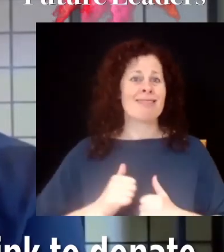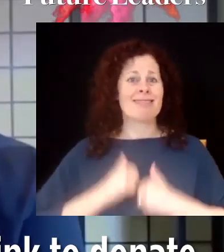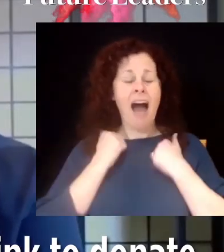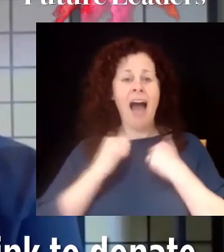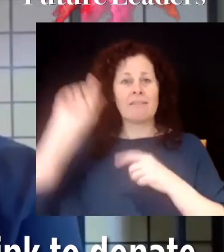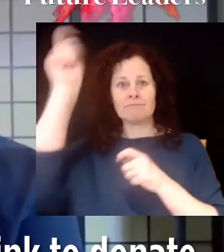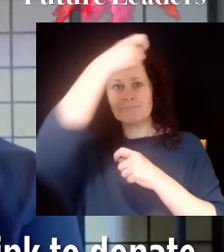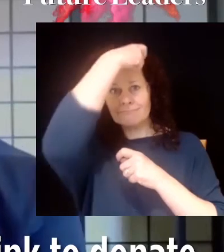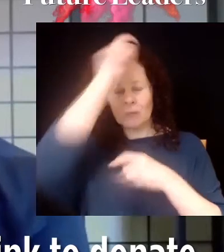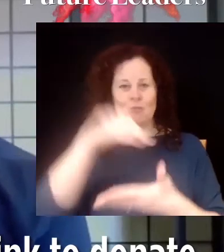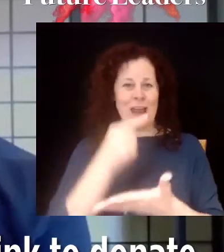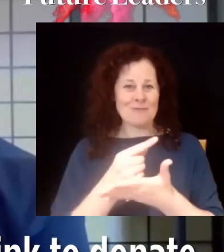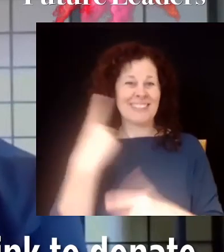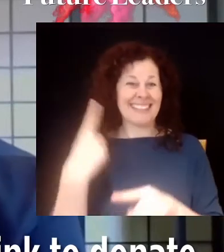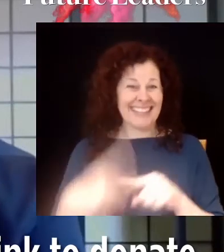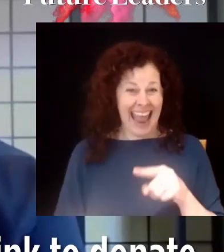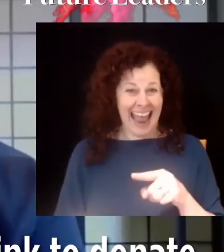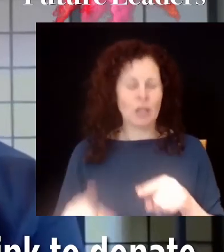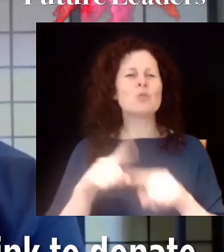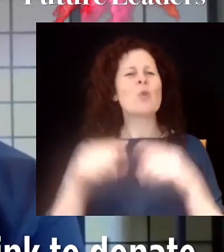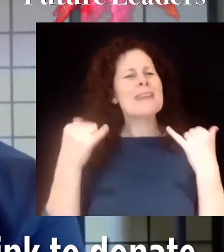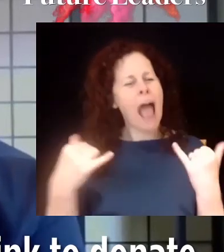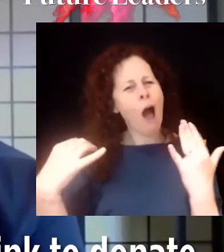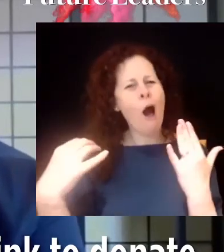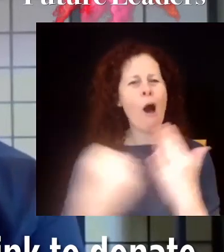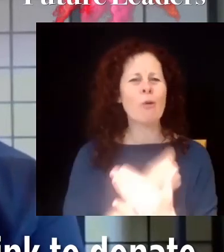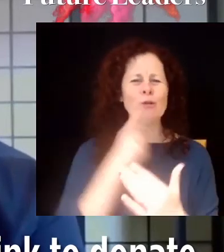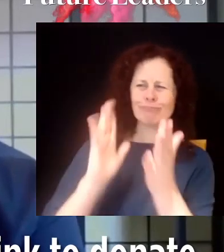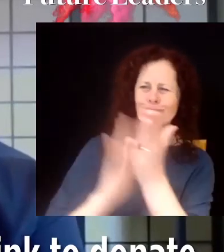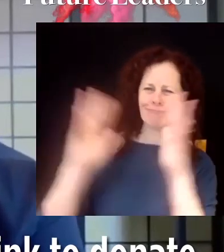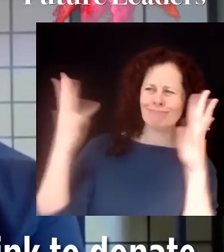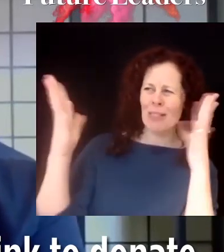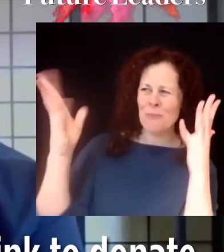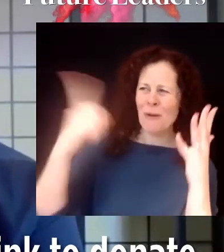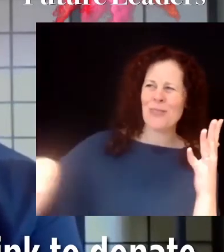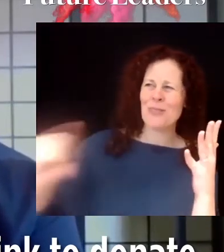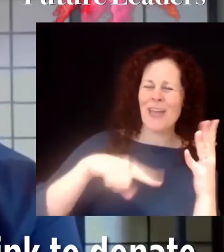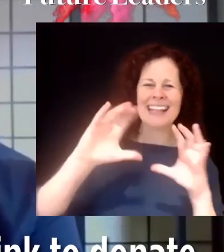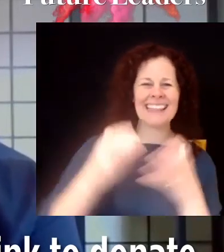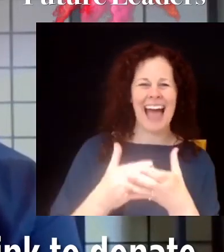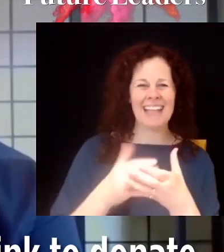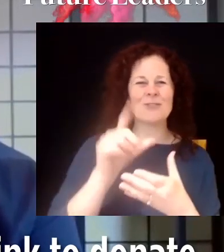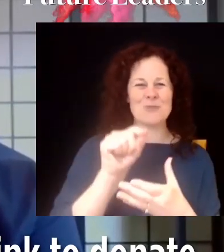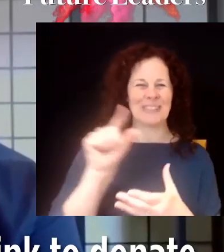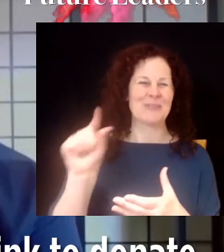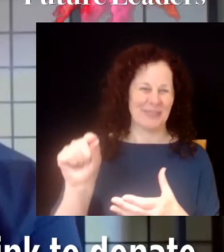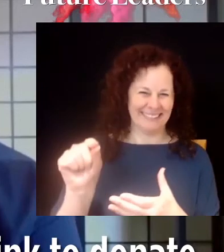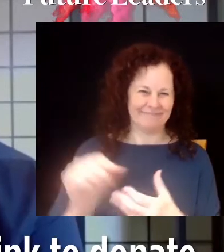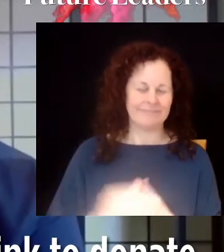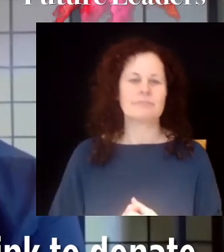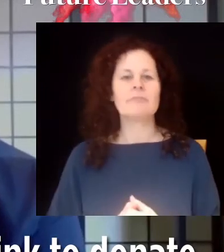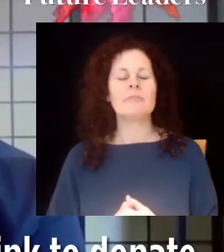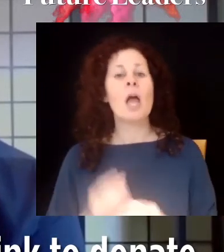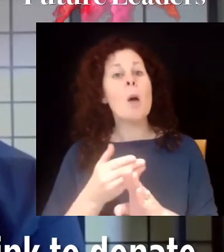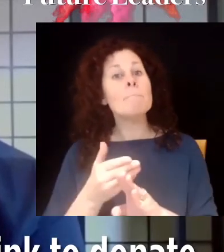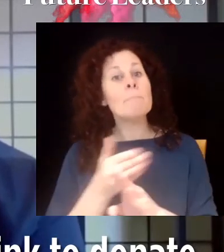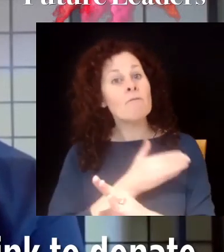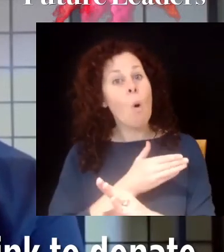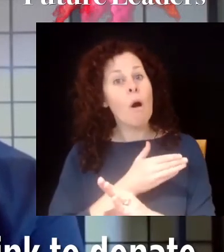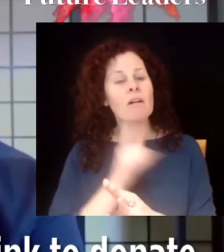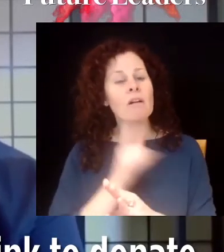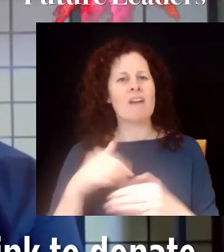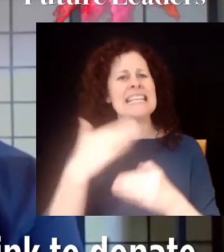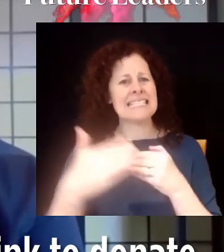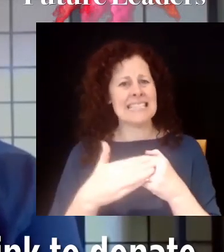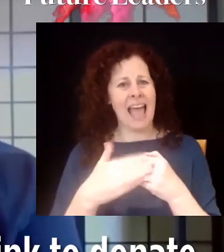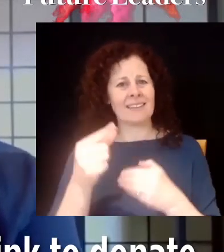student to withdraw from classes, we are doing everything in our power to keep GSBA scholars in school to persist onward to graduation. In addition, we know